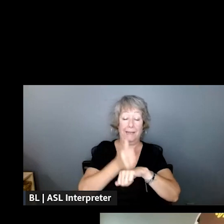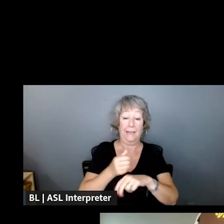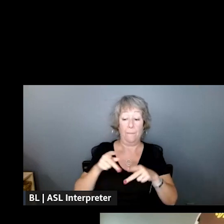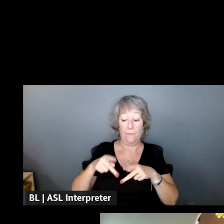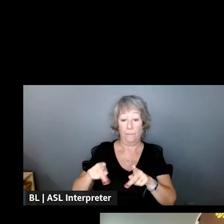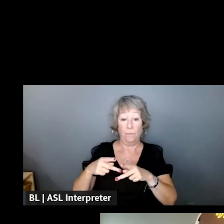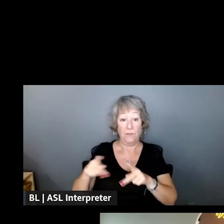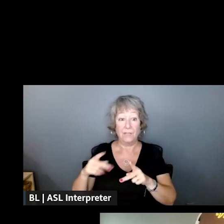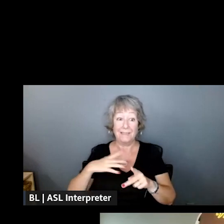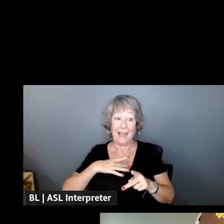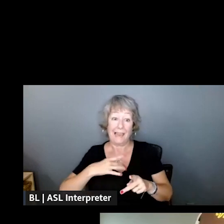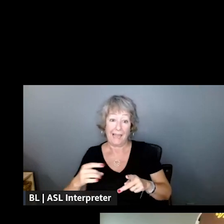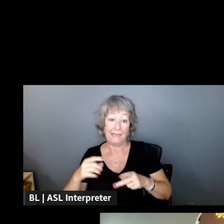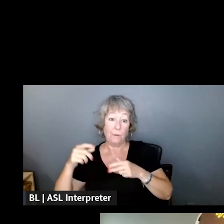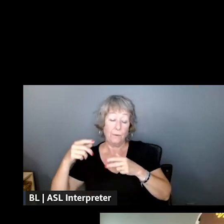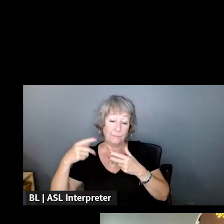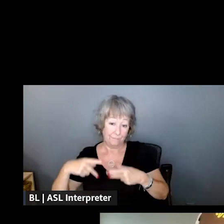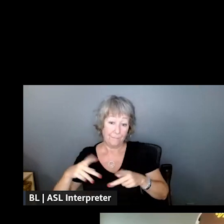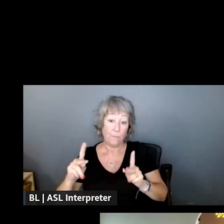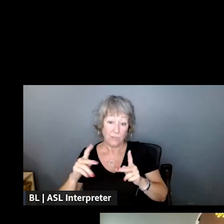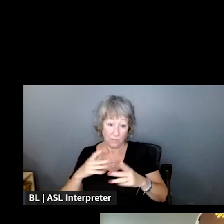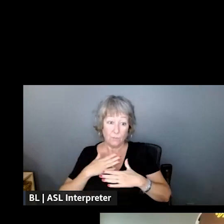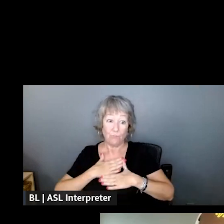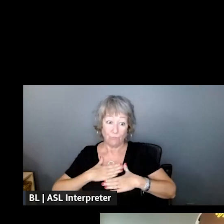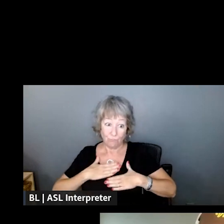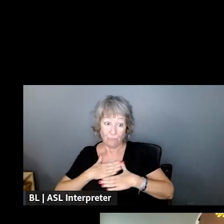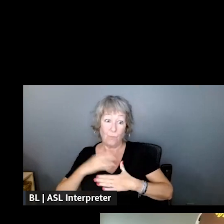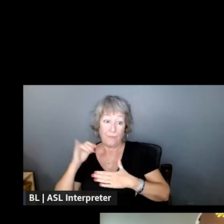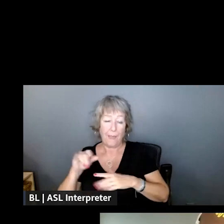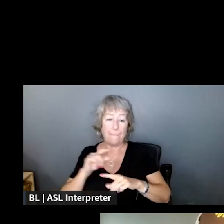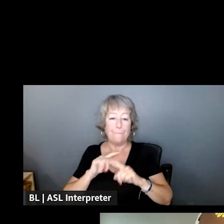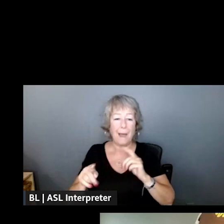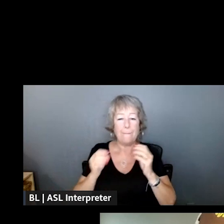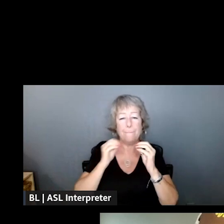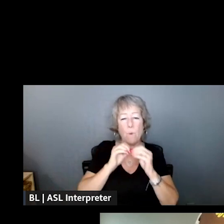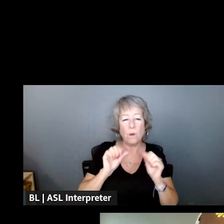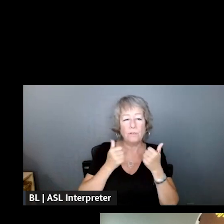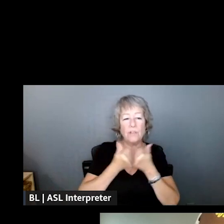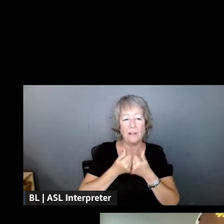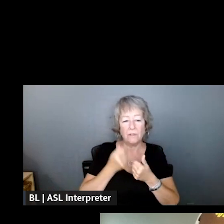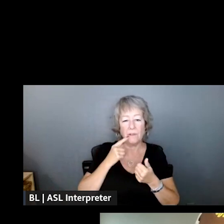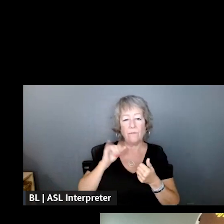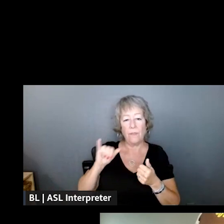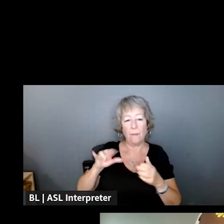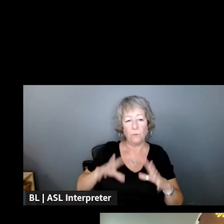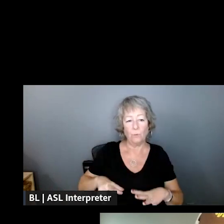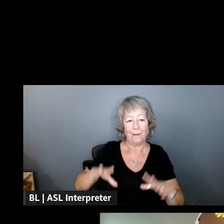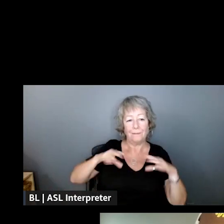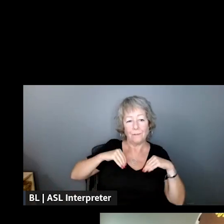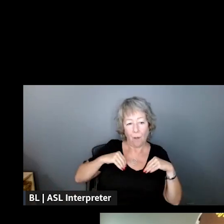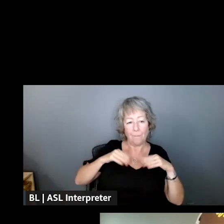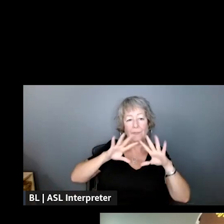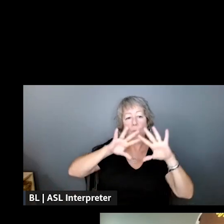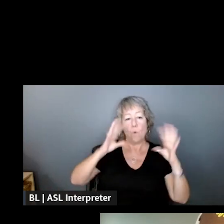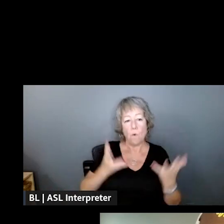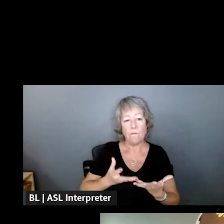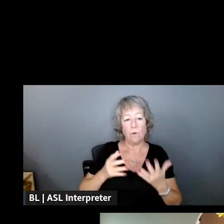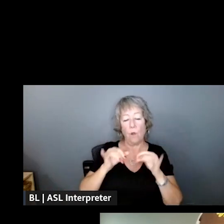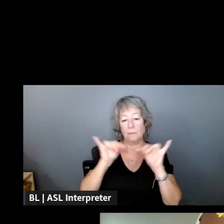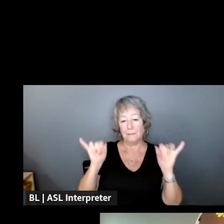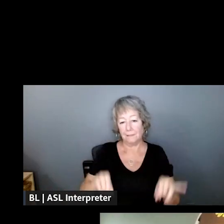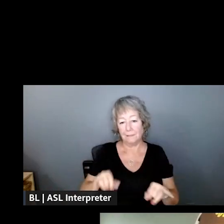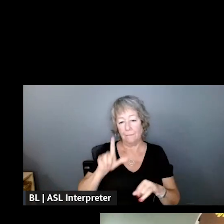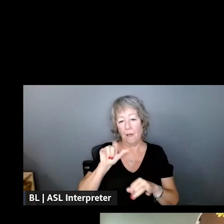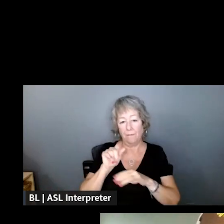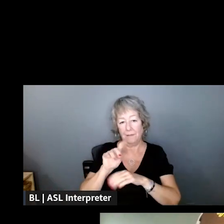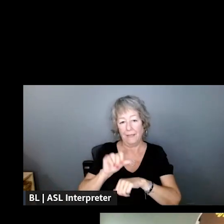to move their existing systems, and that made it a much more difficult way to adopt the Lake Formation fine